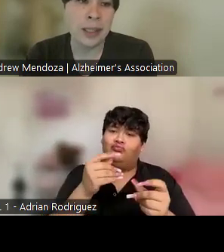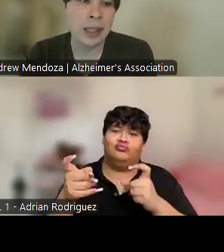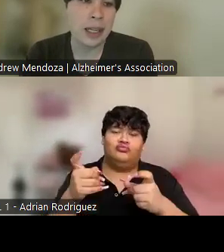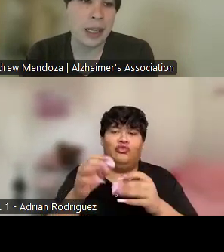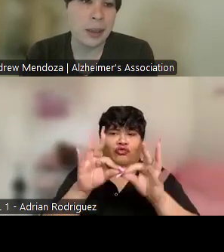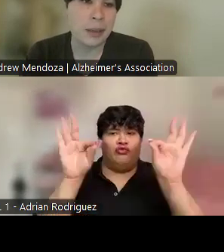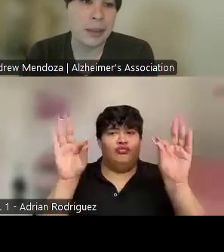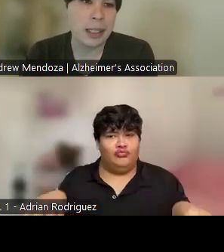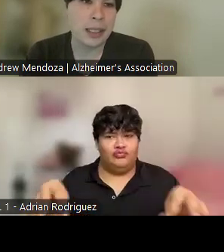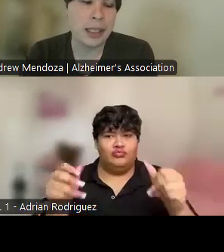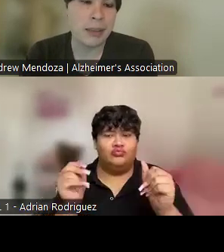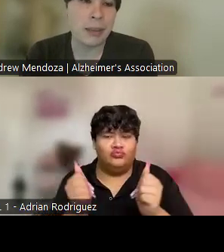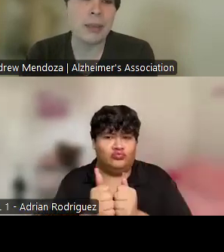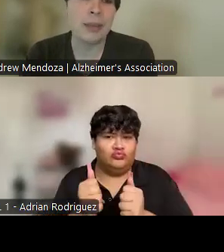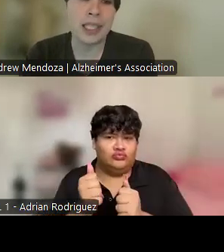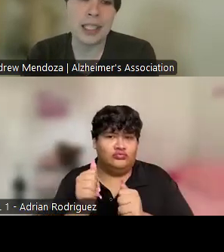framework